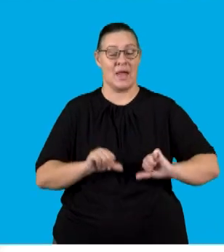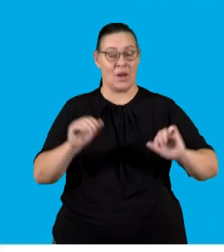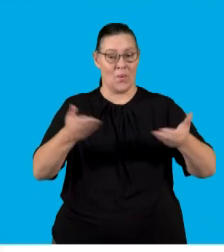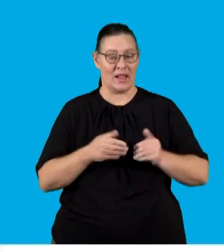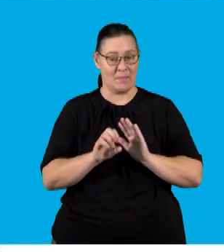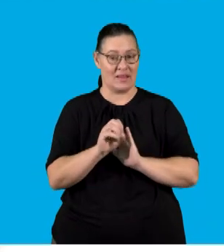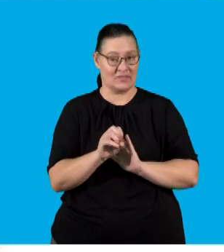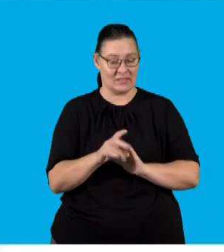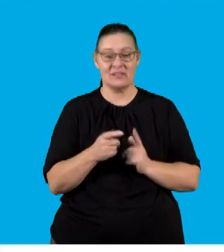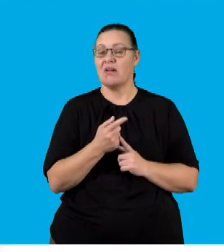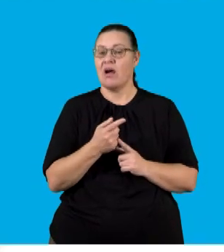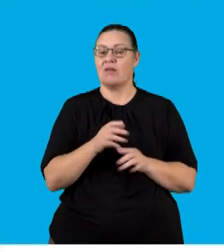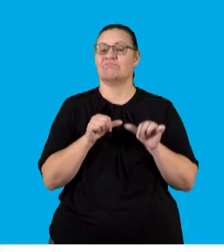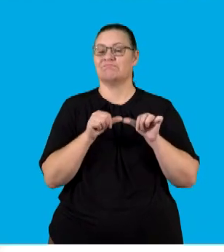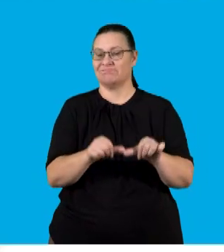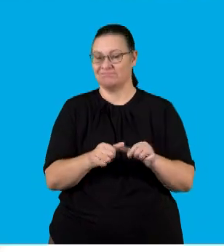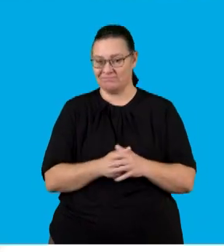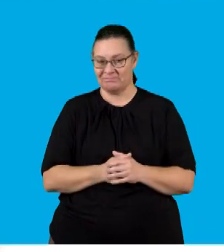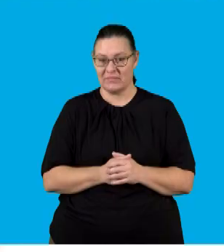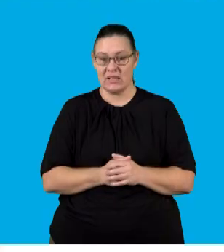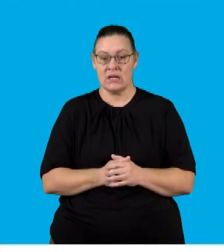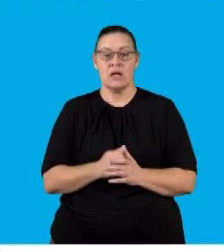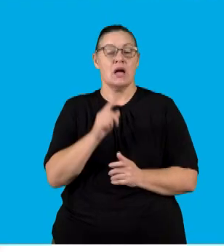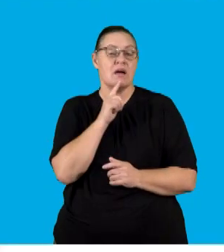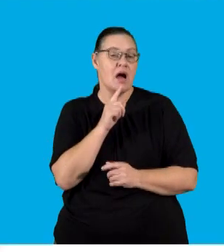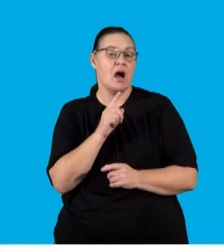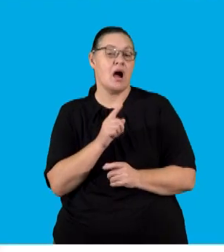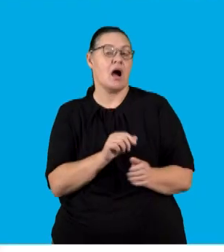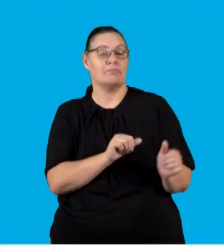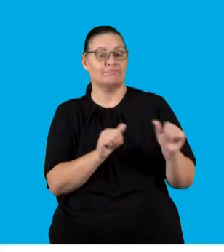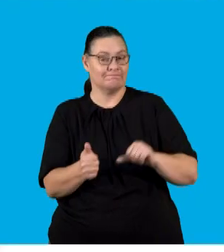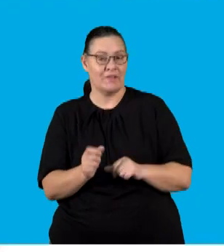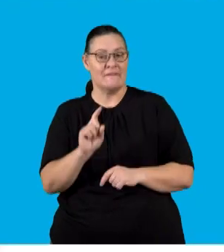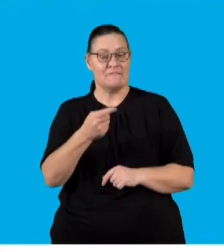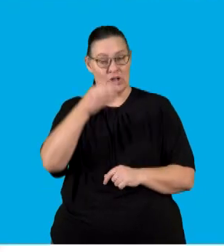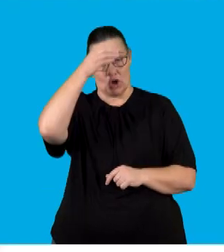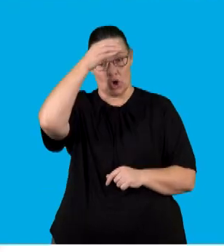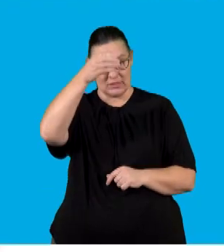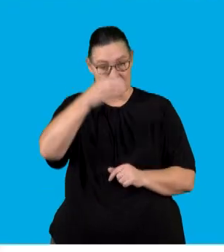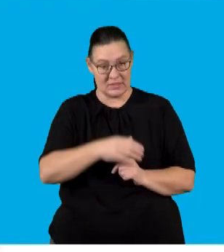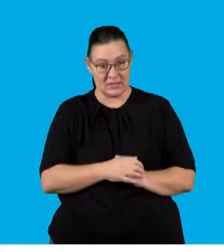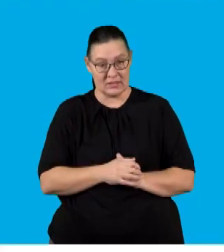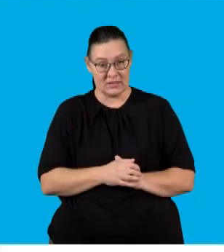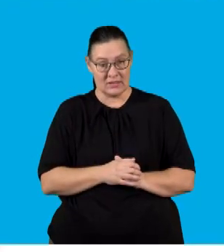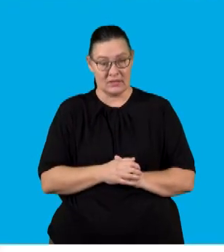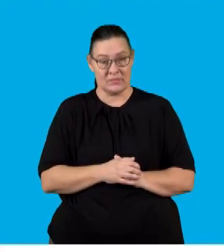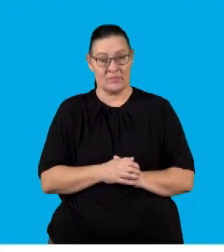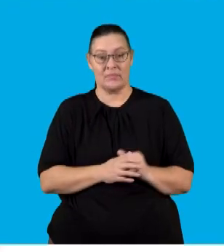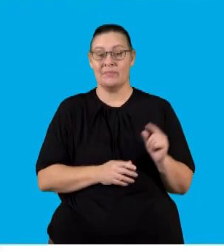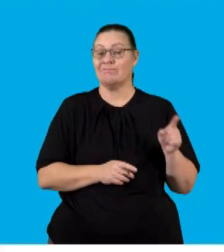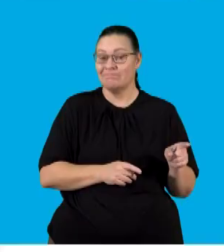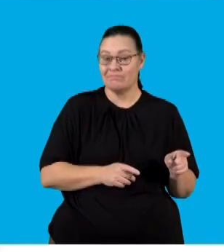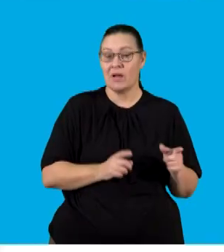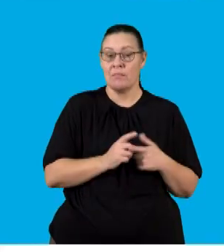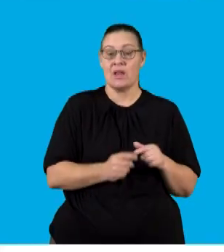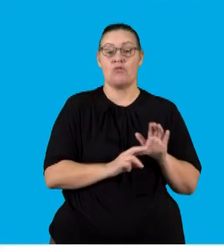Welcome back from the ad break, and let's continue with our lesson. So now we are going to be moving on to that first concept in our concept map,